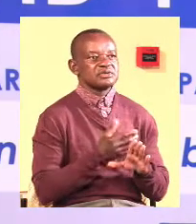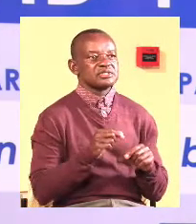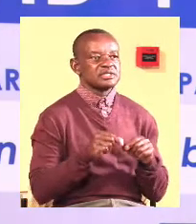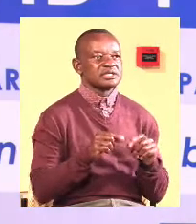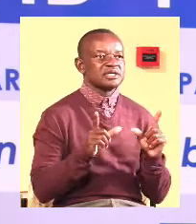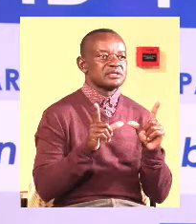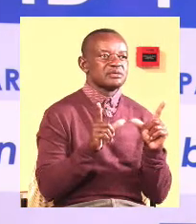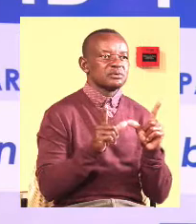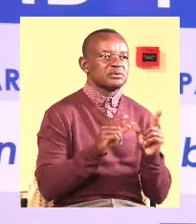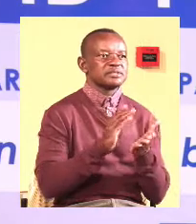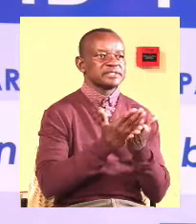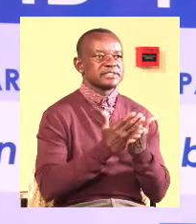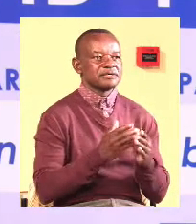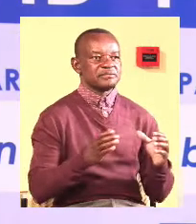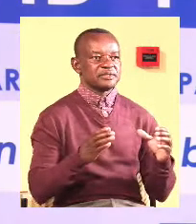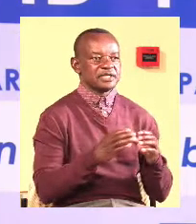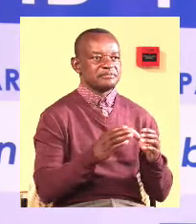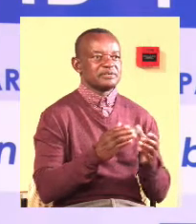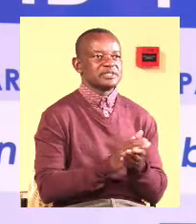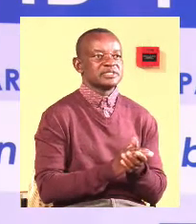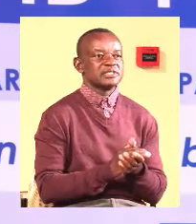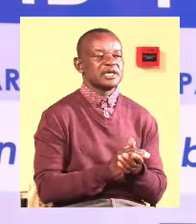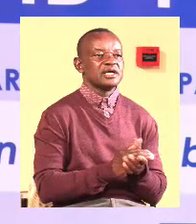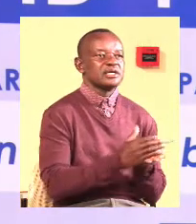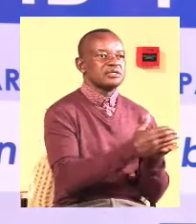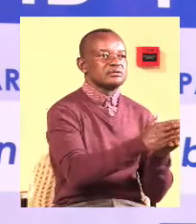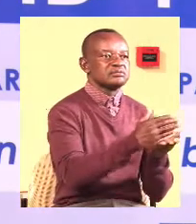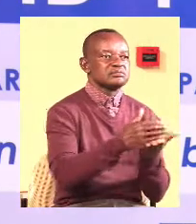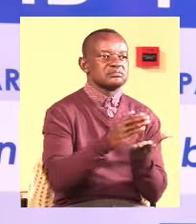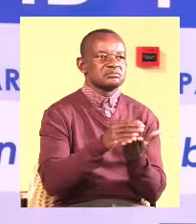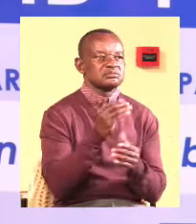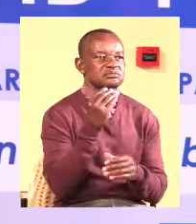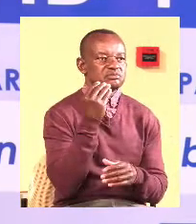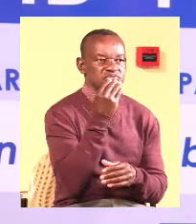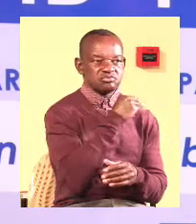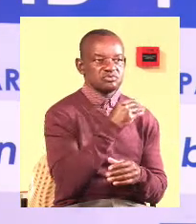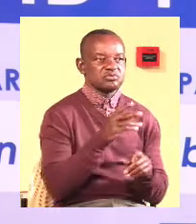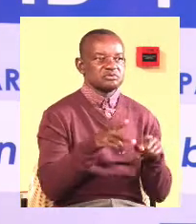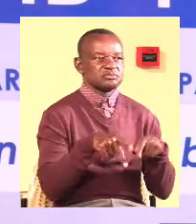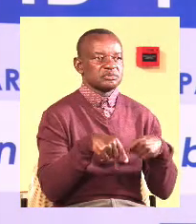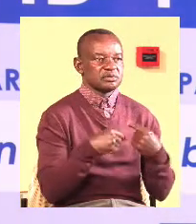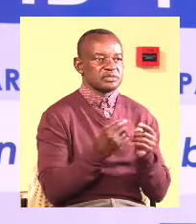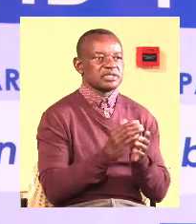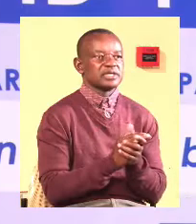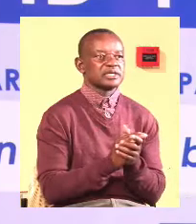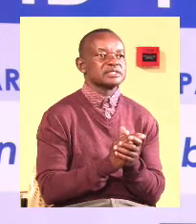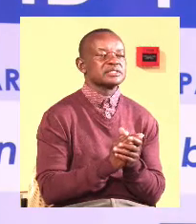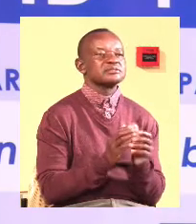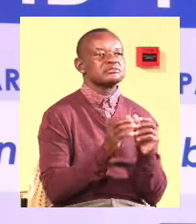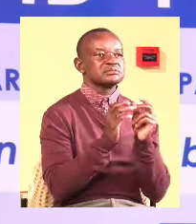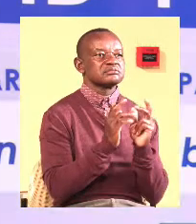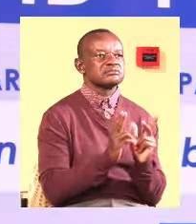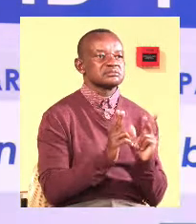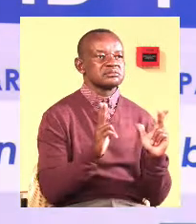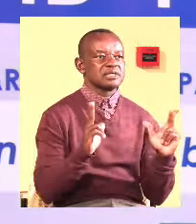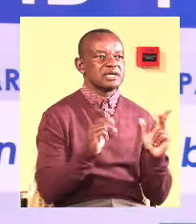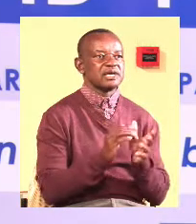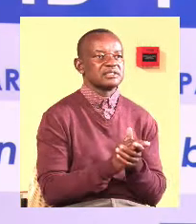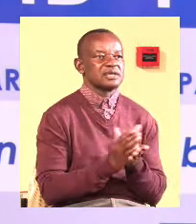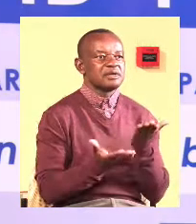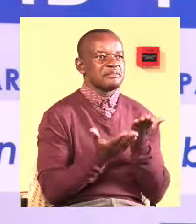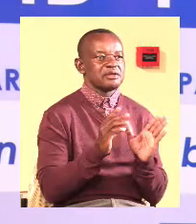are donating food items to community members, and now that the lockdown is extended to other regions, what are the engagements in